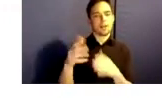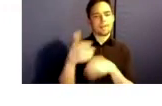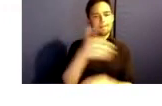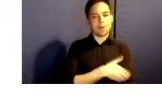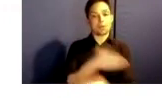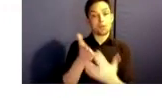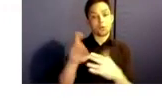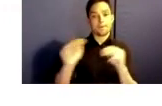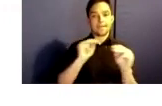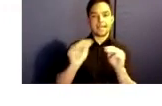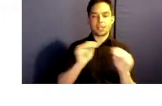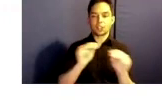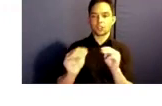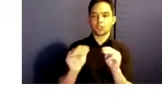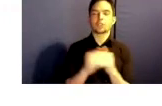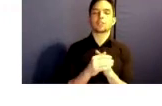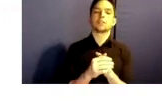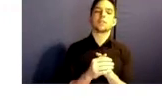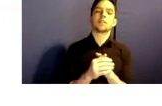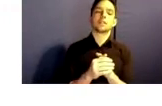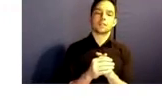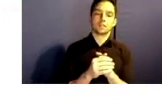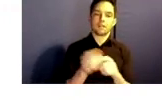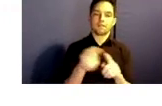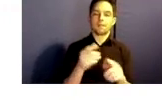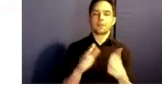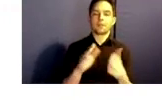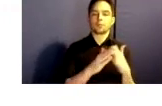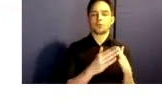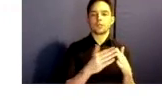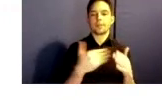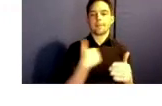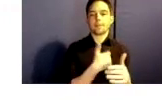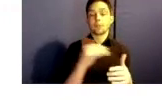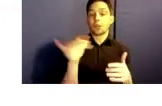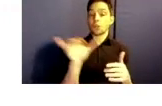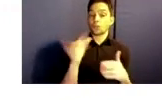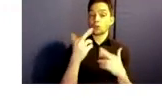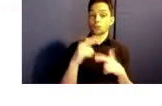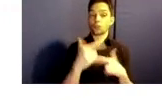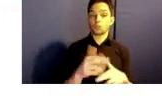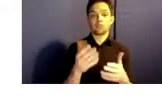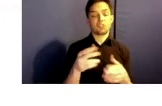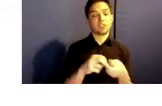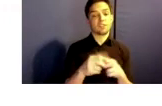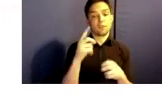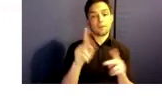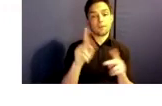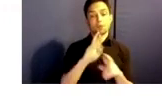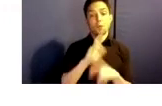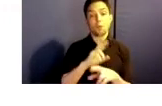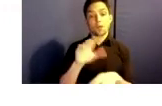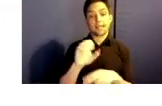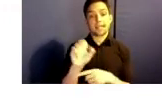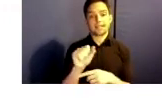mediation among their community members. And restrictions made it very difficult for people to report cases and access